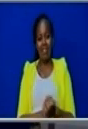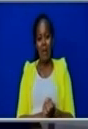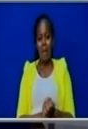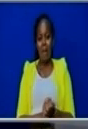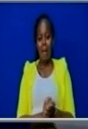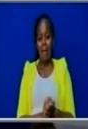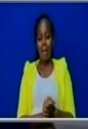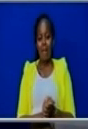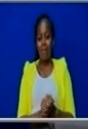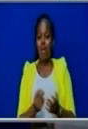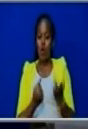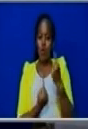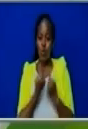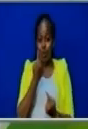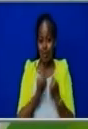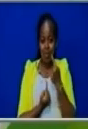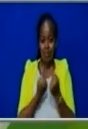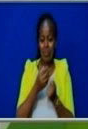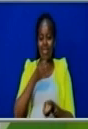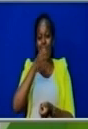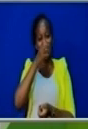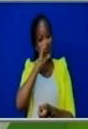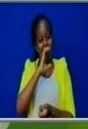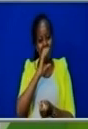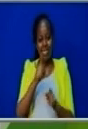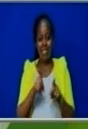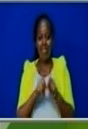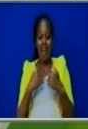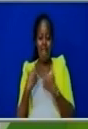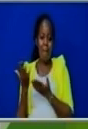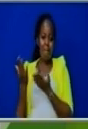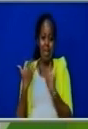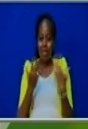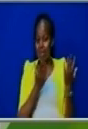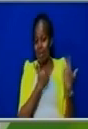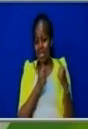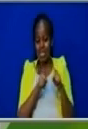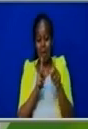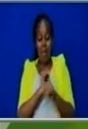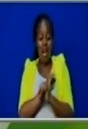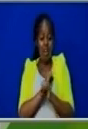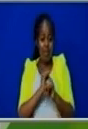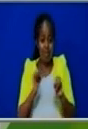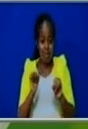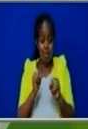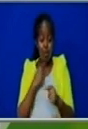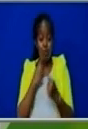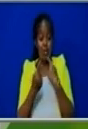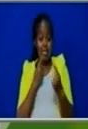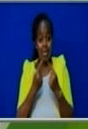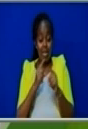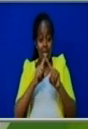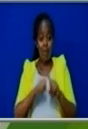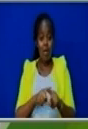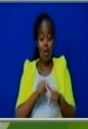Yes, there's cooking. There's cooking, There's drinking. drinking, Yes, there is bathing. bathing, hygiene. That is You there. know, you are mentioning according the